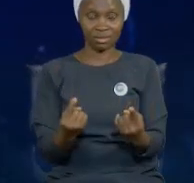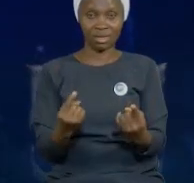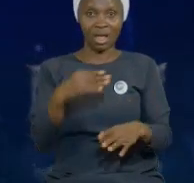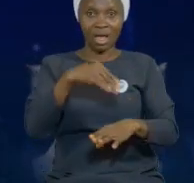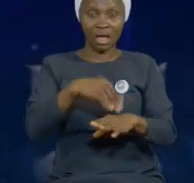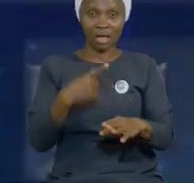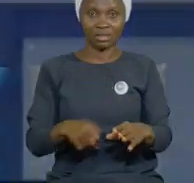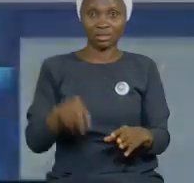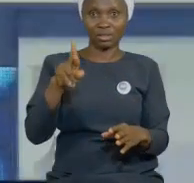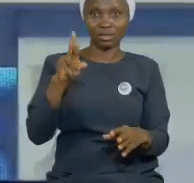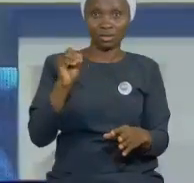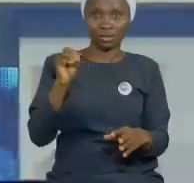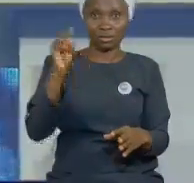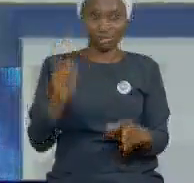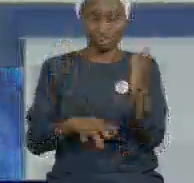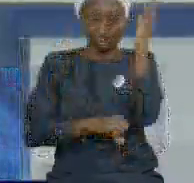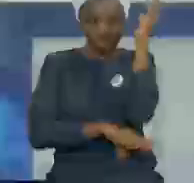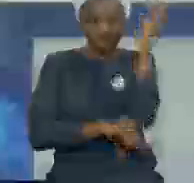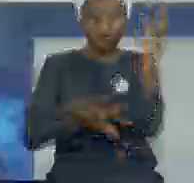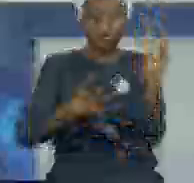our lives.